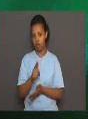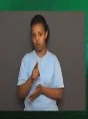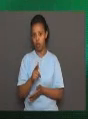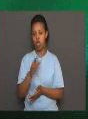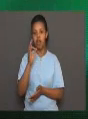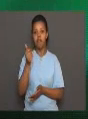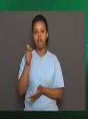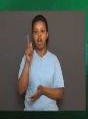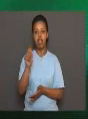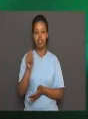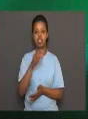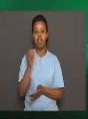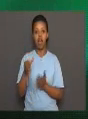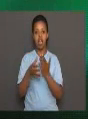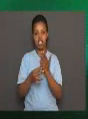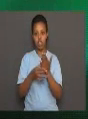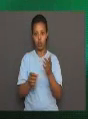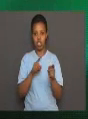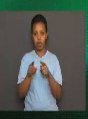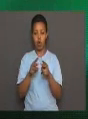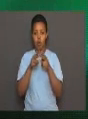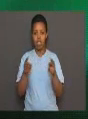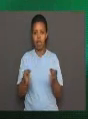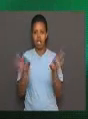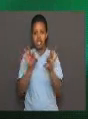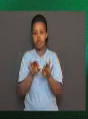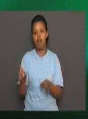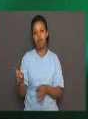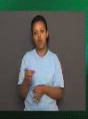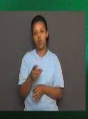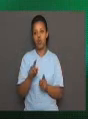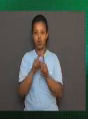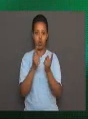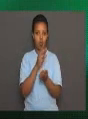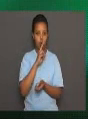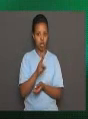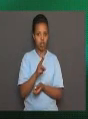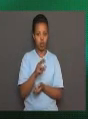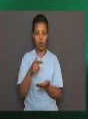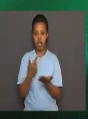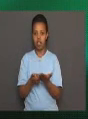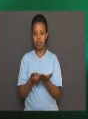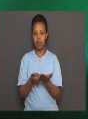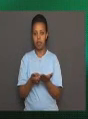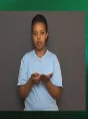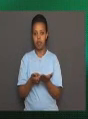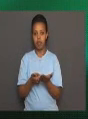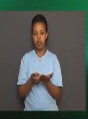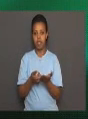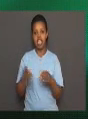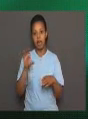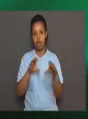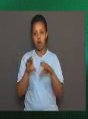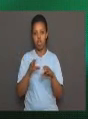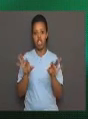Fats and oils are a very important group of chemicals necessary